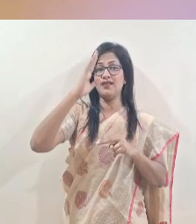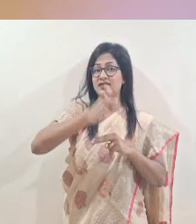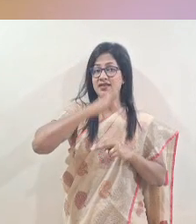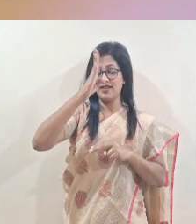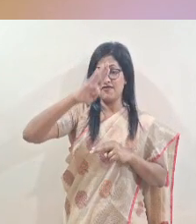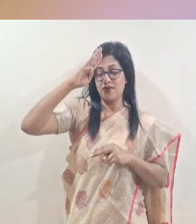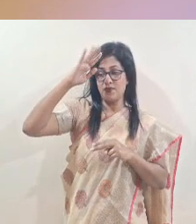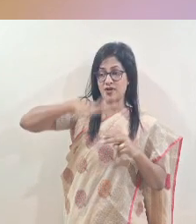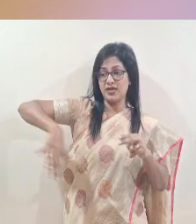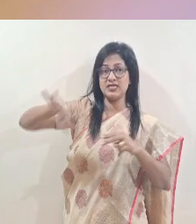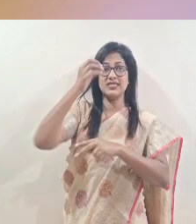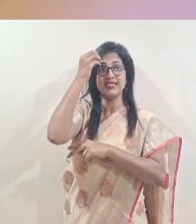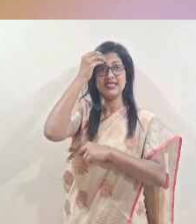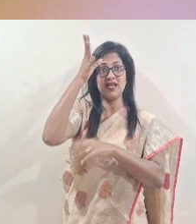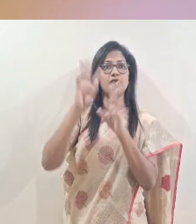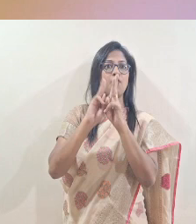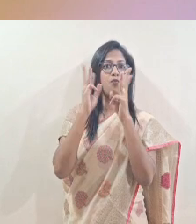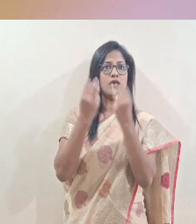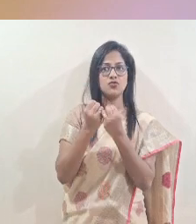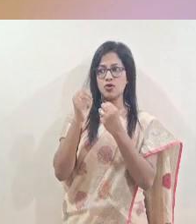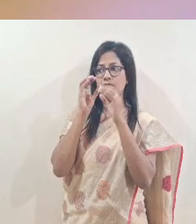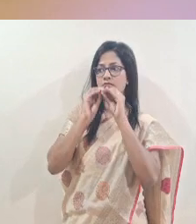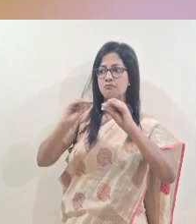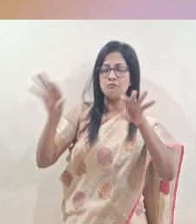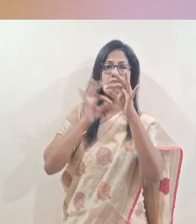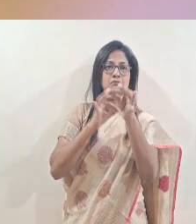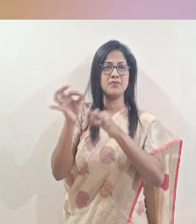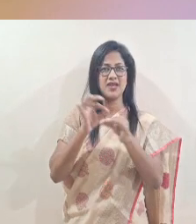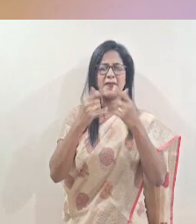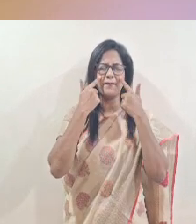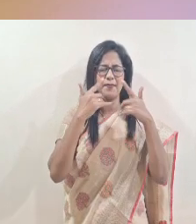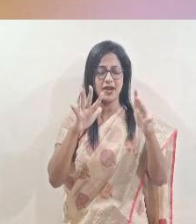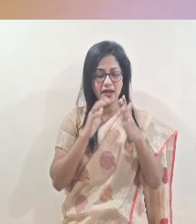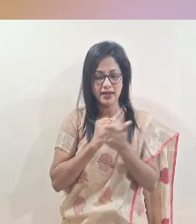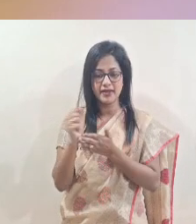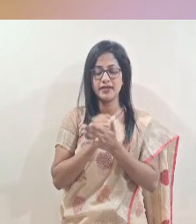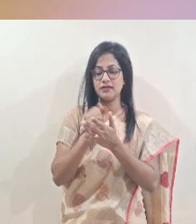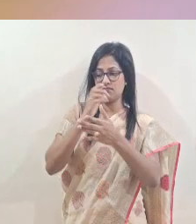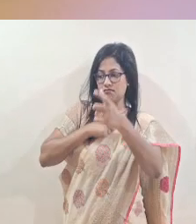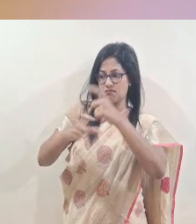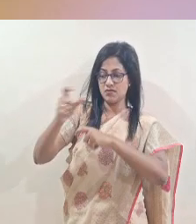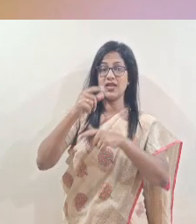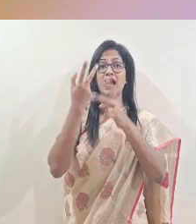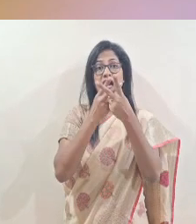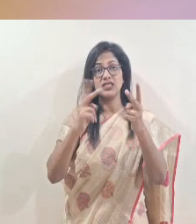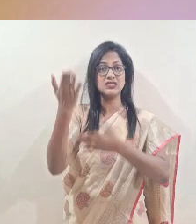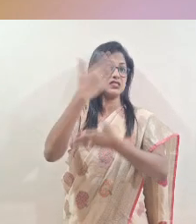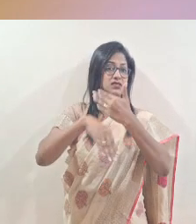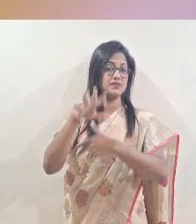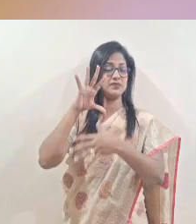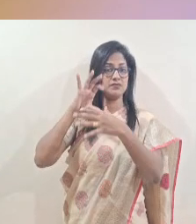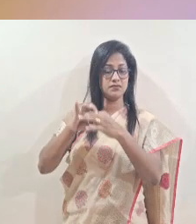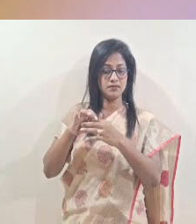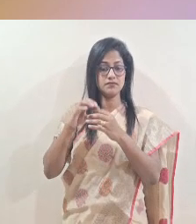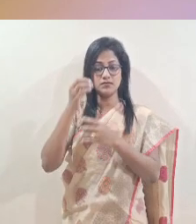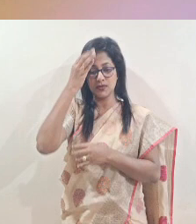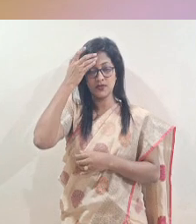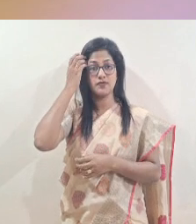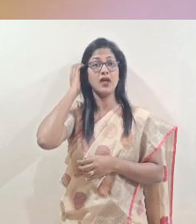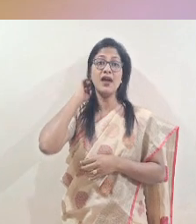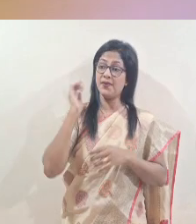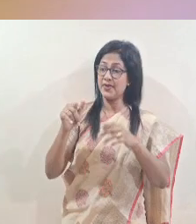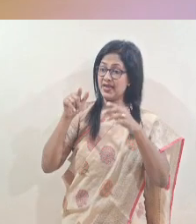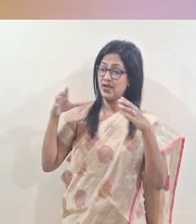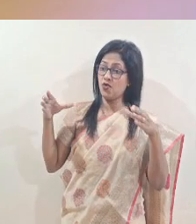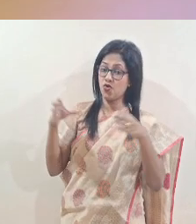also sensitized by a full workshop on being made blind, and also sensitized with various other disabilities. So each section